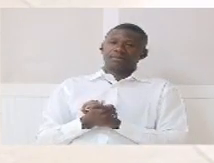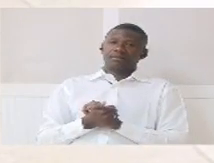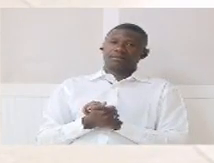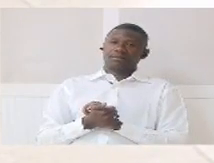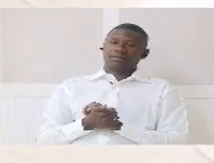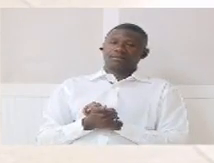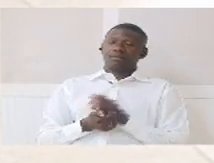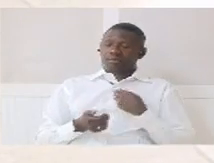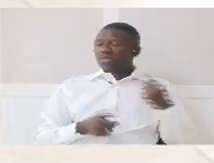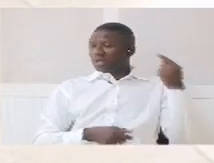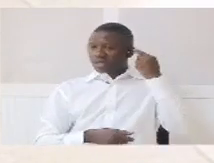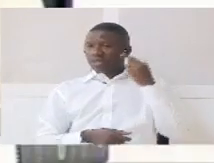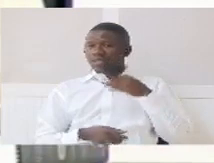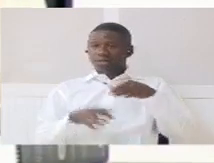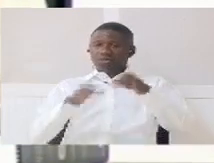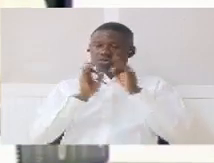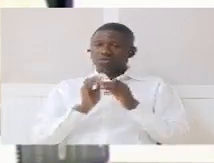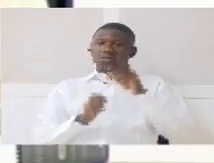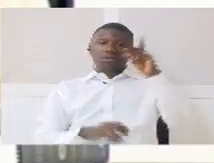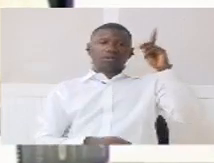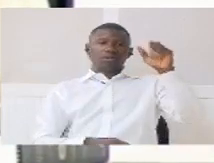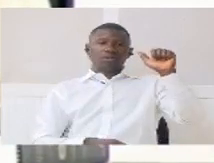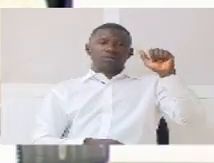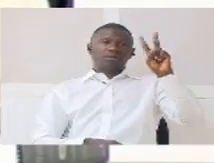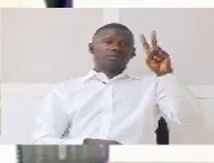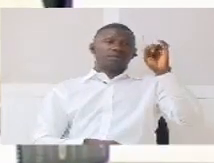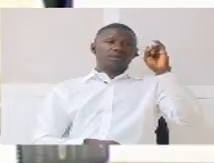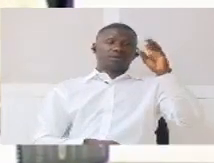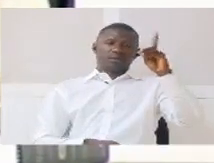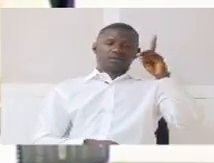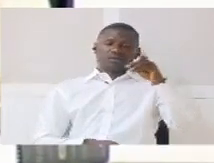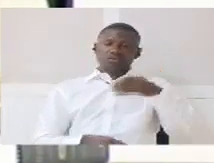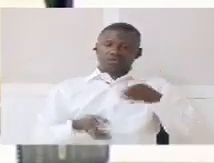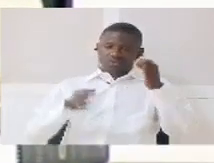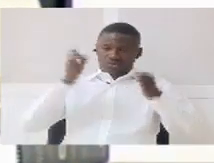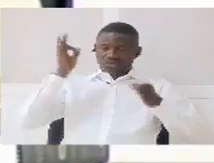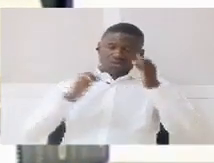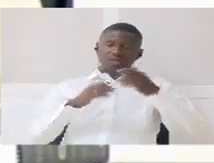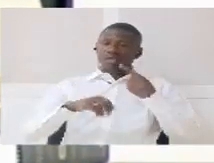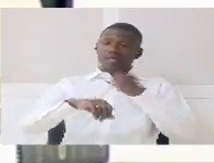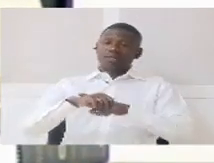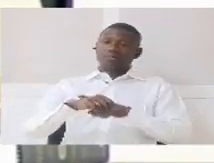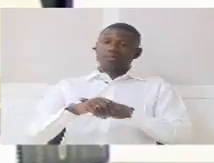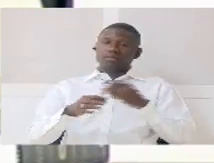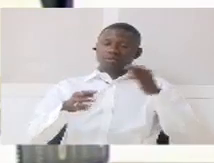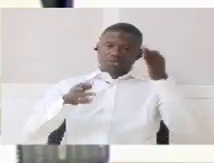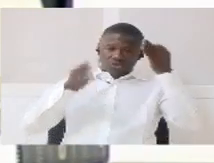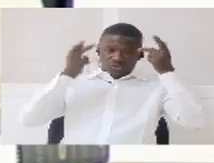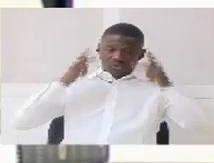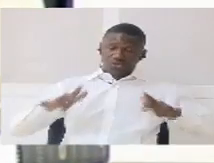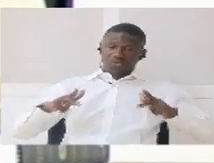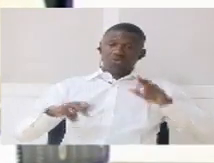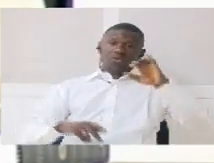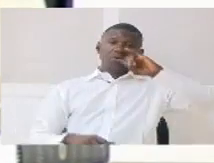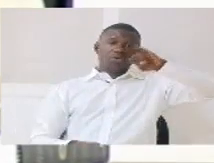court. Because I heard that he took David to court. What Justice Jobate lawyer? At that time, Justice Jobate was his lawyer.